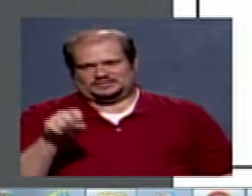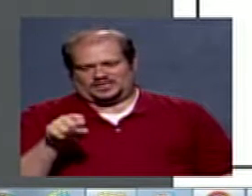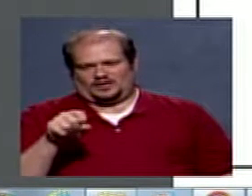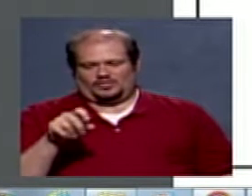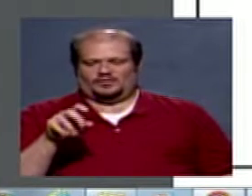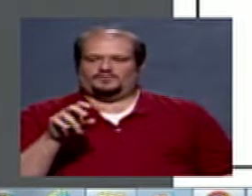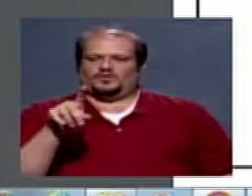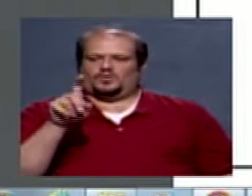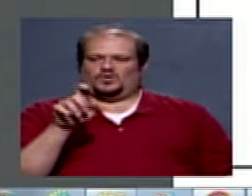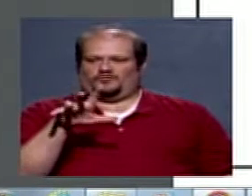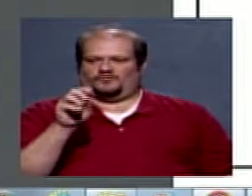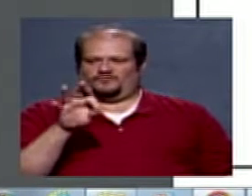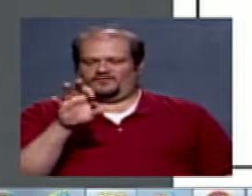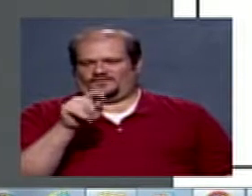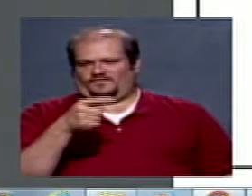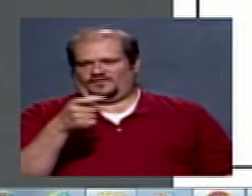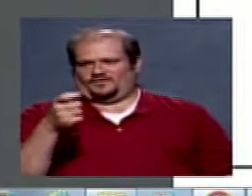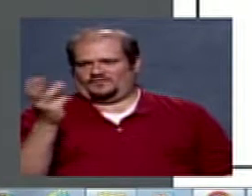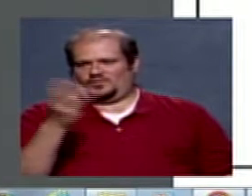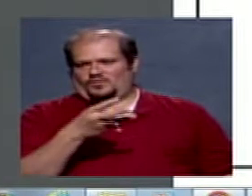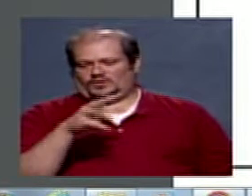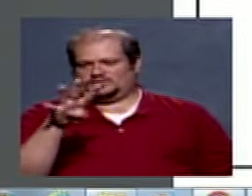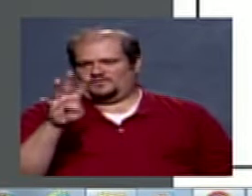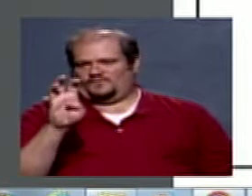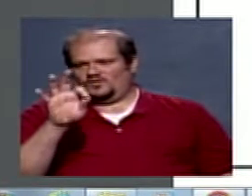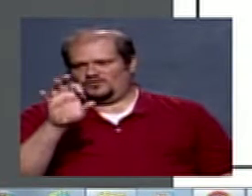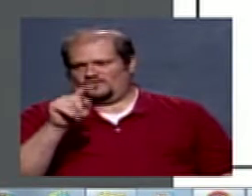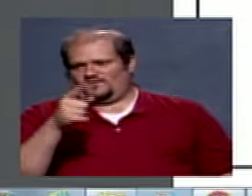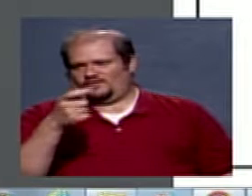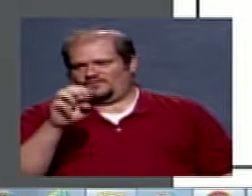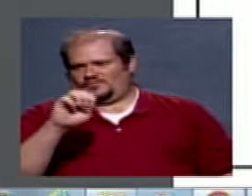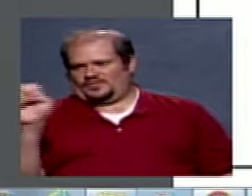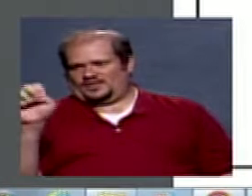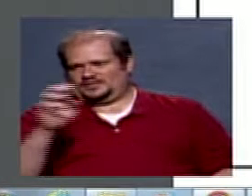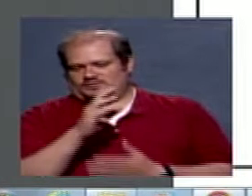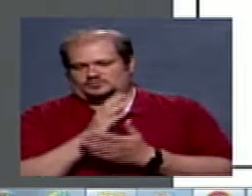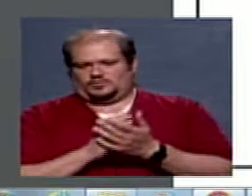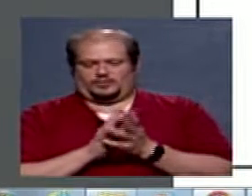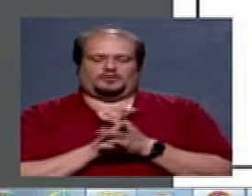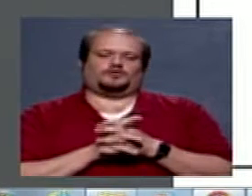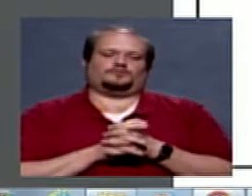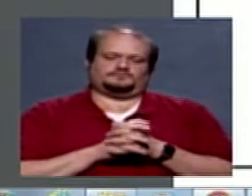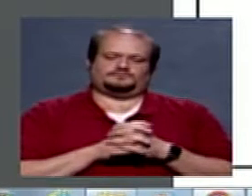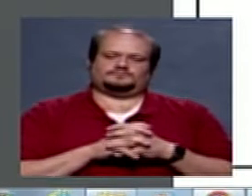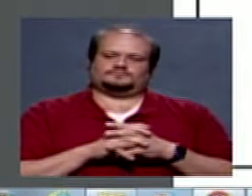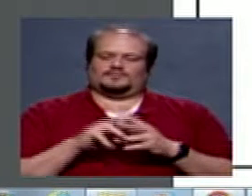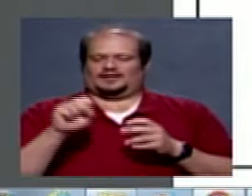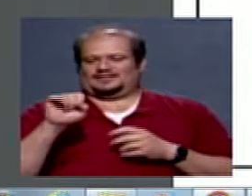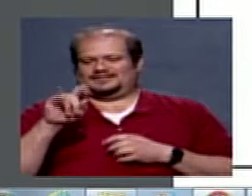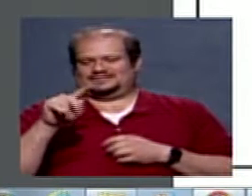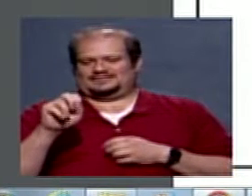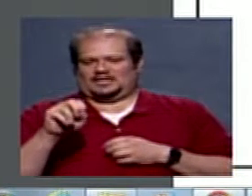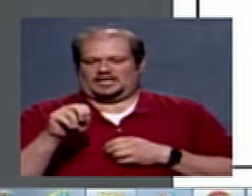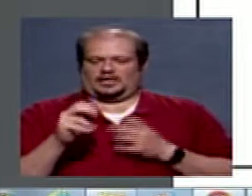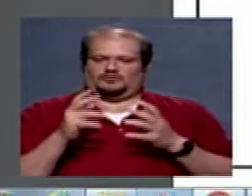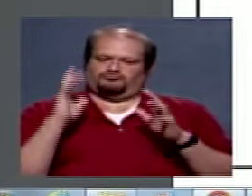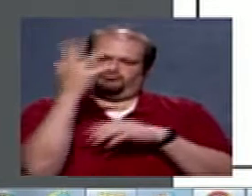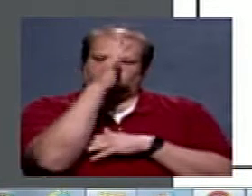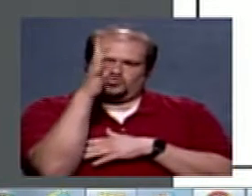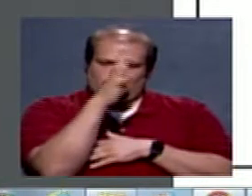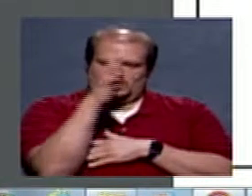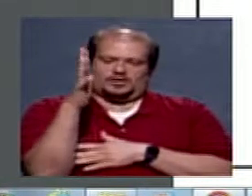south, 150 feet from the west, and 400 feet from the eastern perimeter. The site is fairly heavily